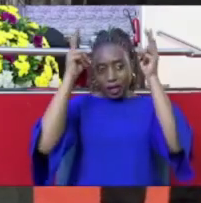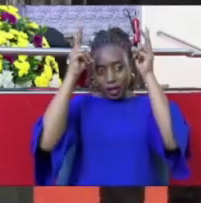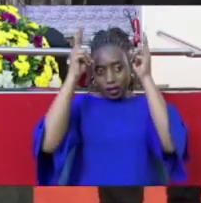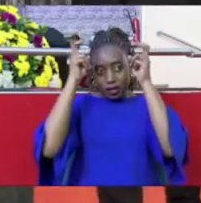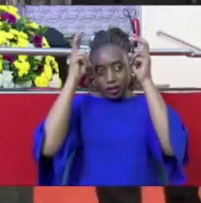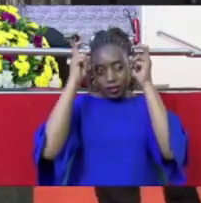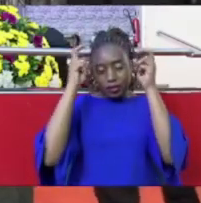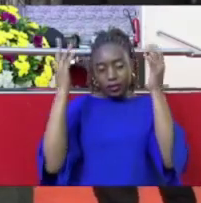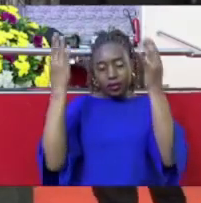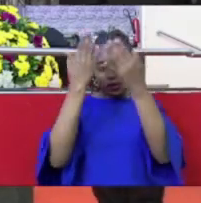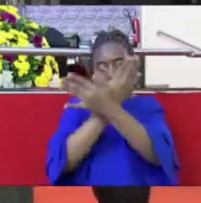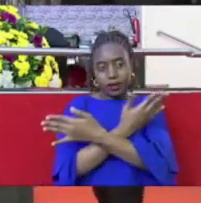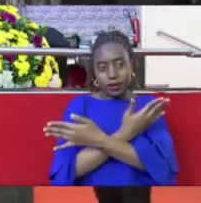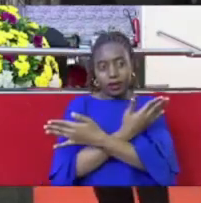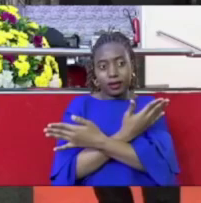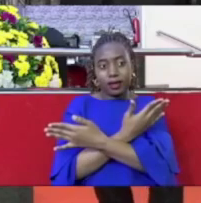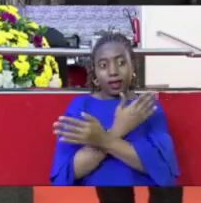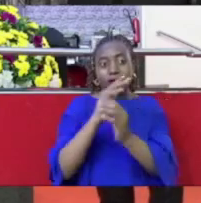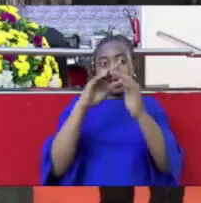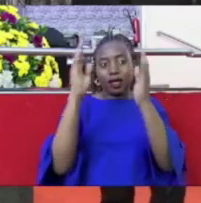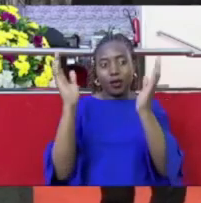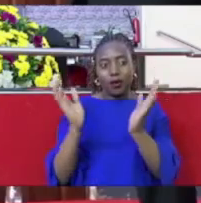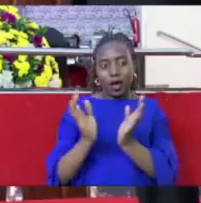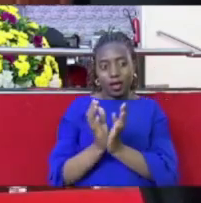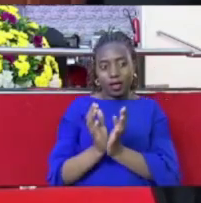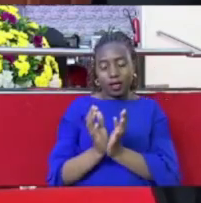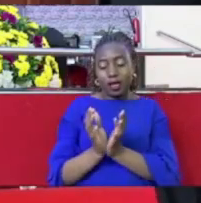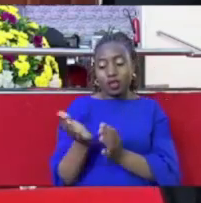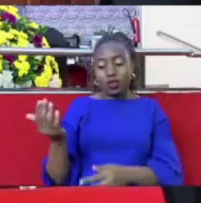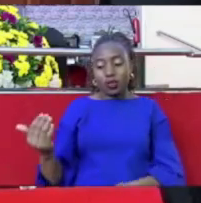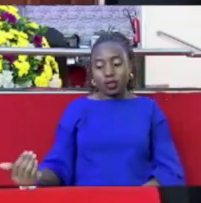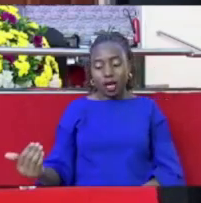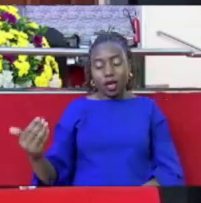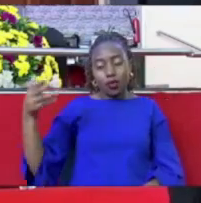Child of God, it's time to know who you are in the kingdom